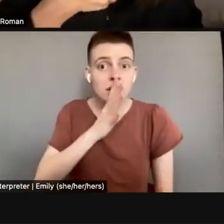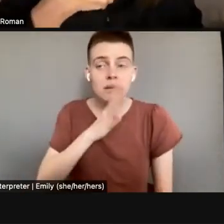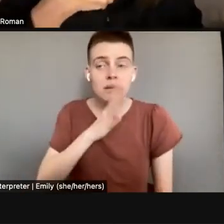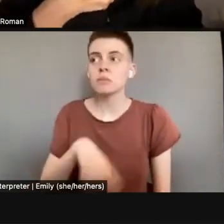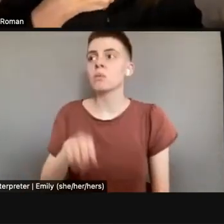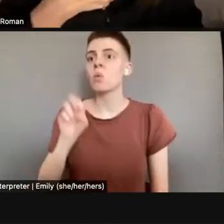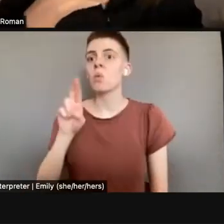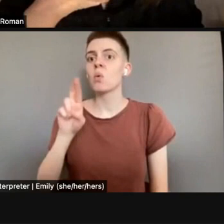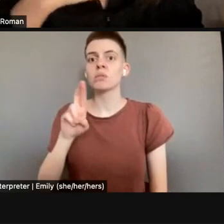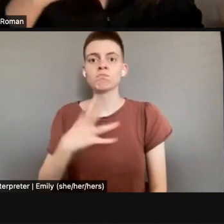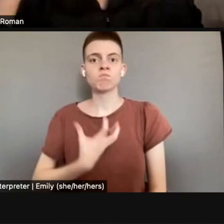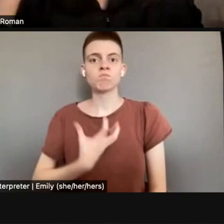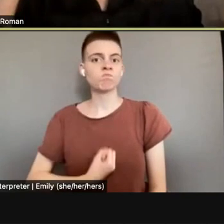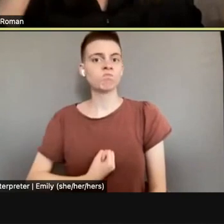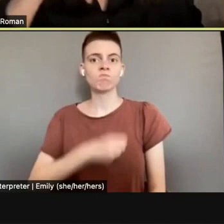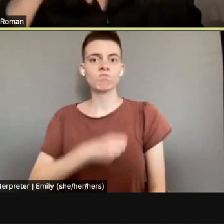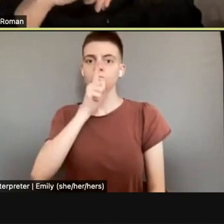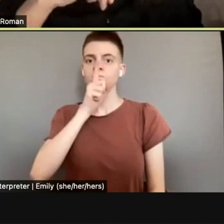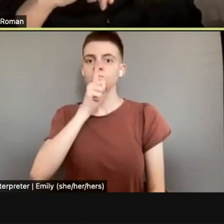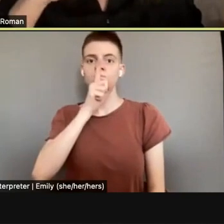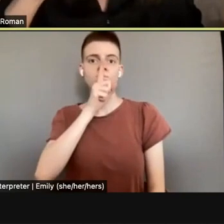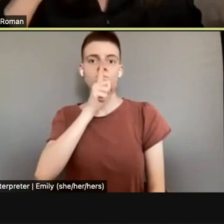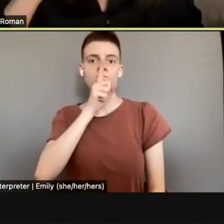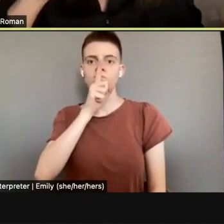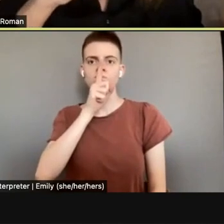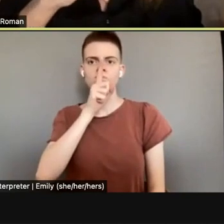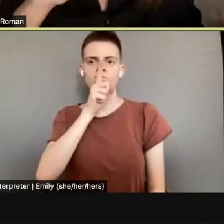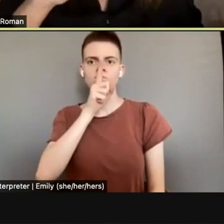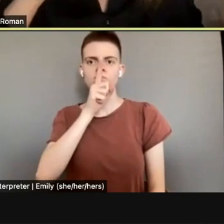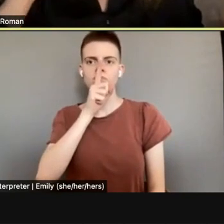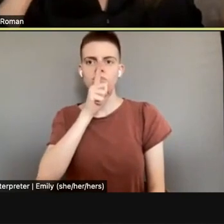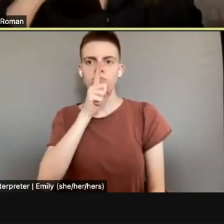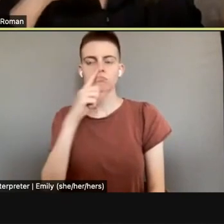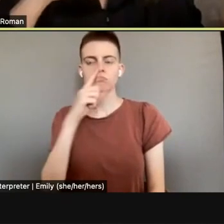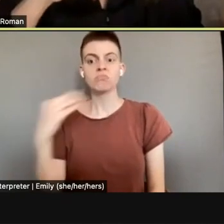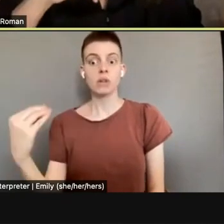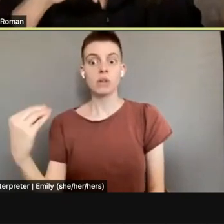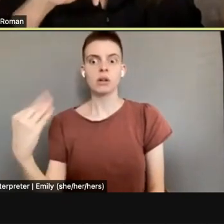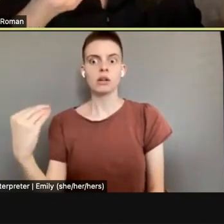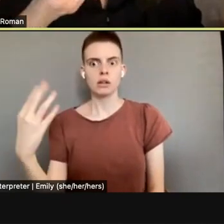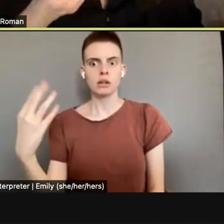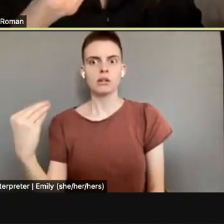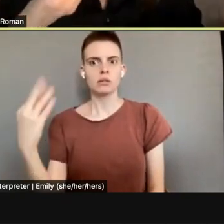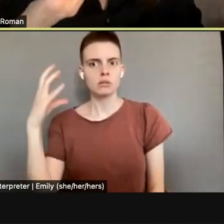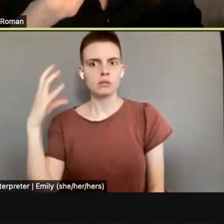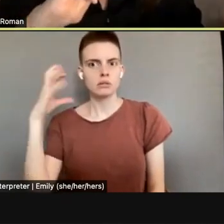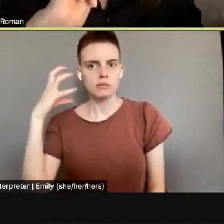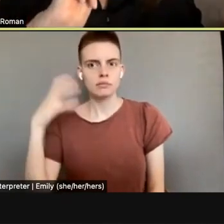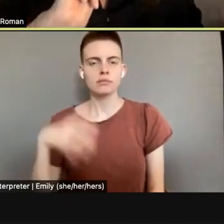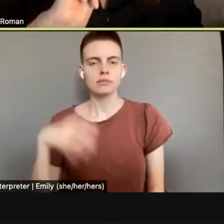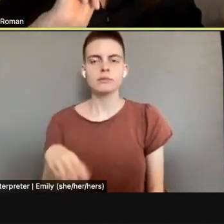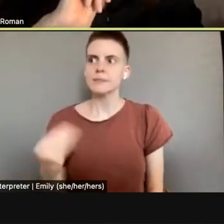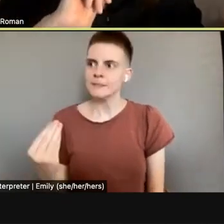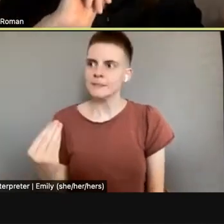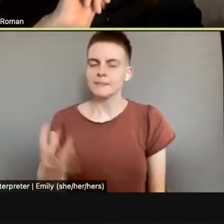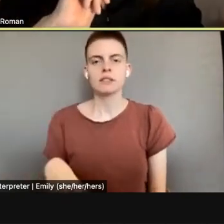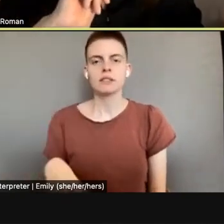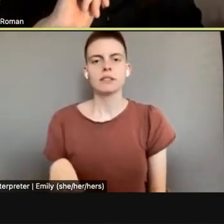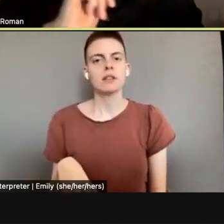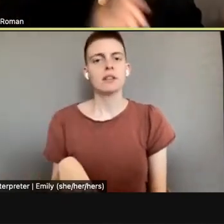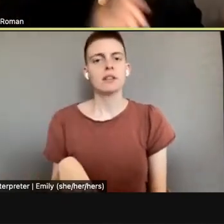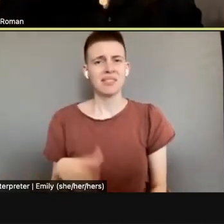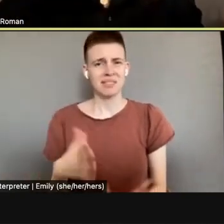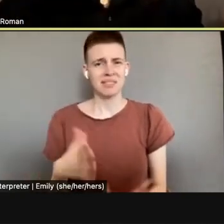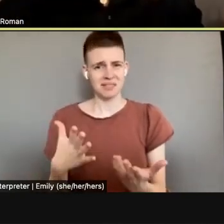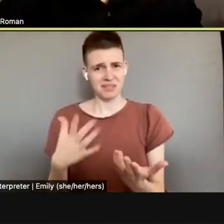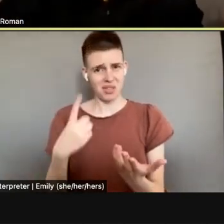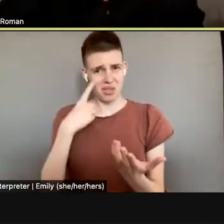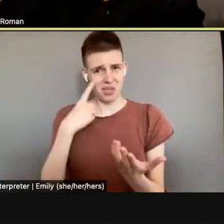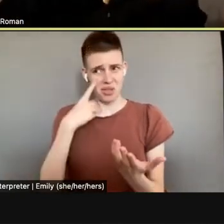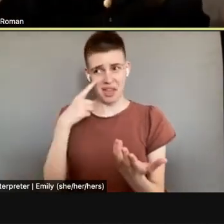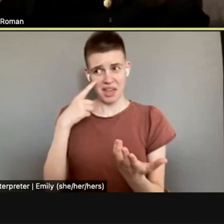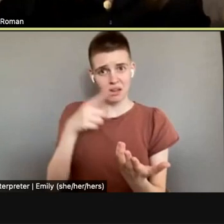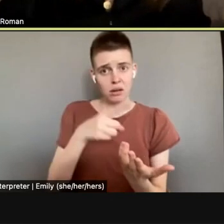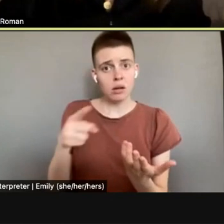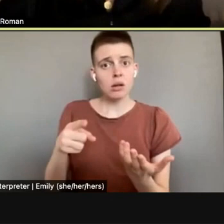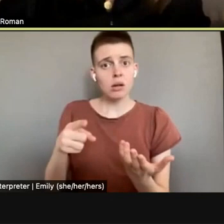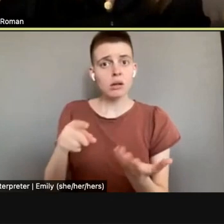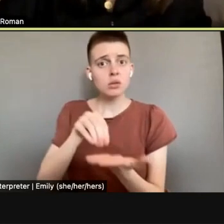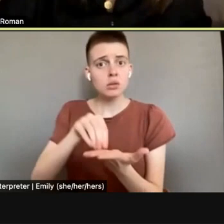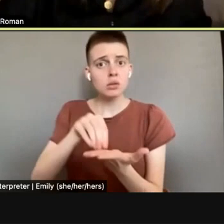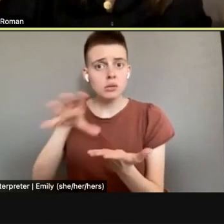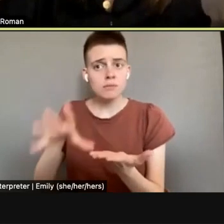Do you think they ever, come on. Do you think they ever feel alone,